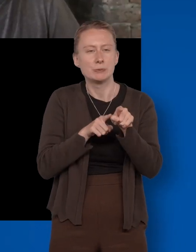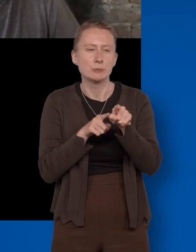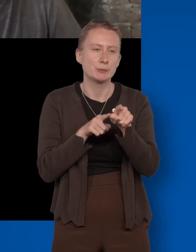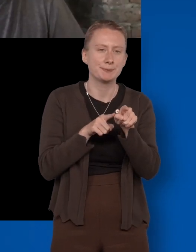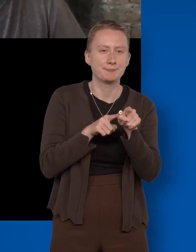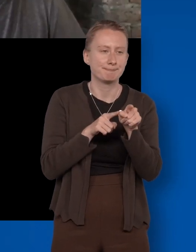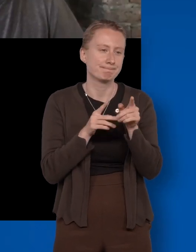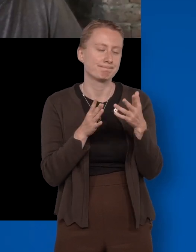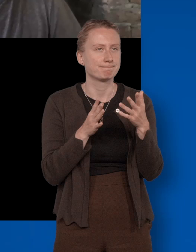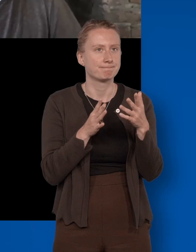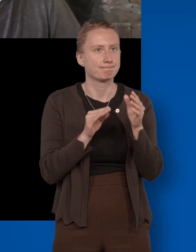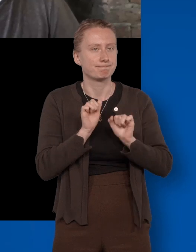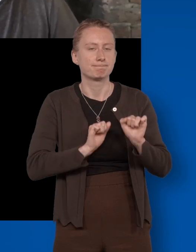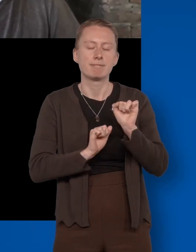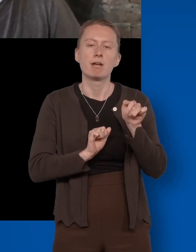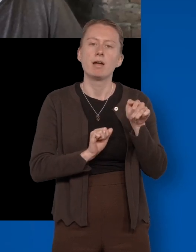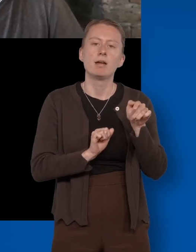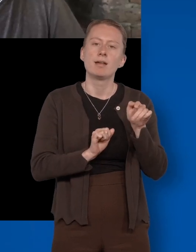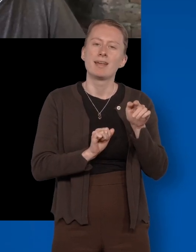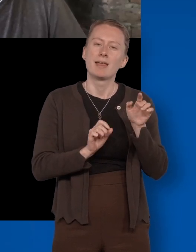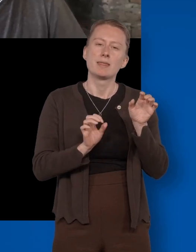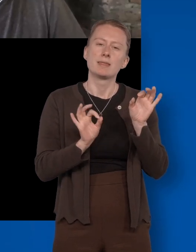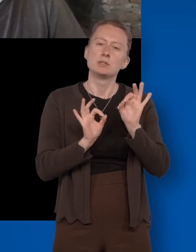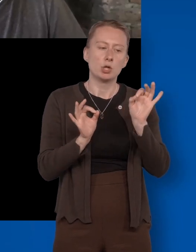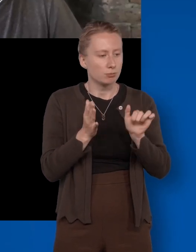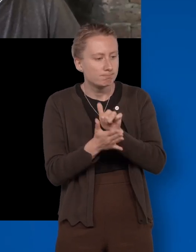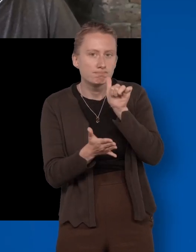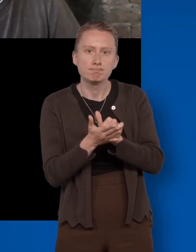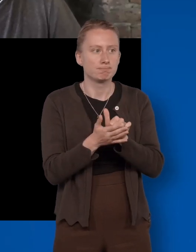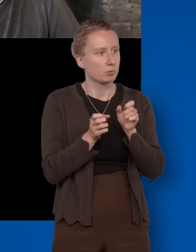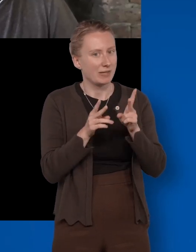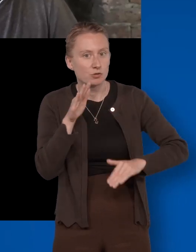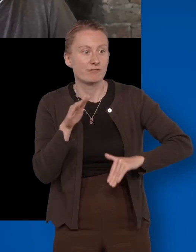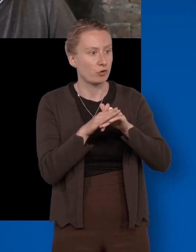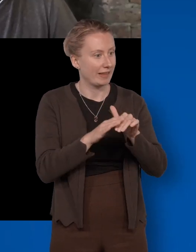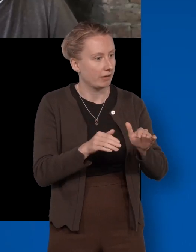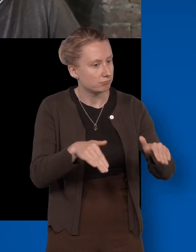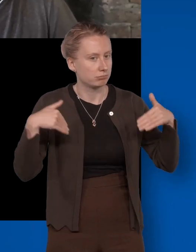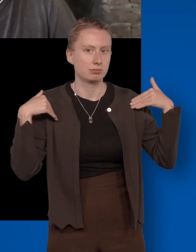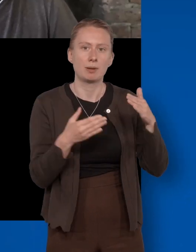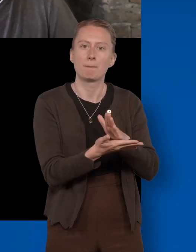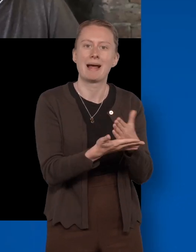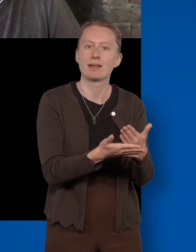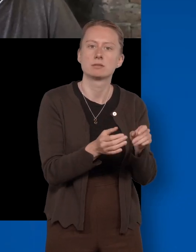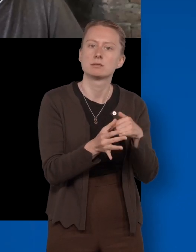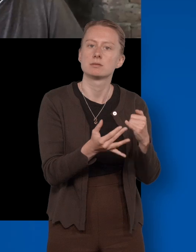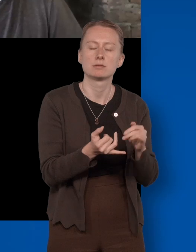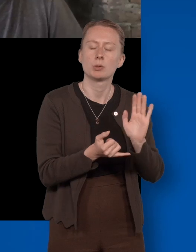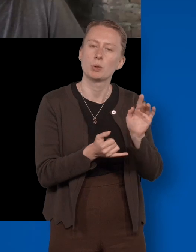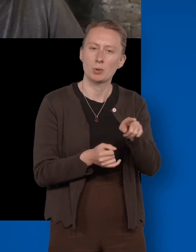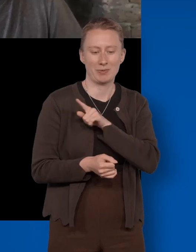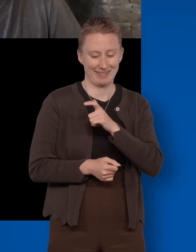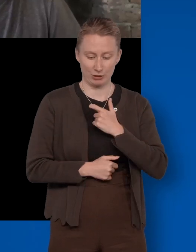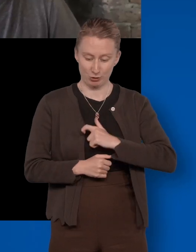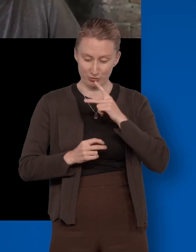to avoid? I mean, there's no way to avoid bias on some level. Either it's because of the fact that